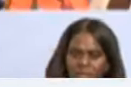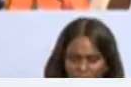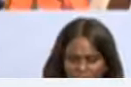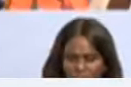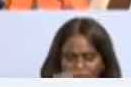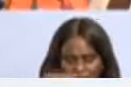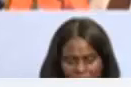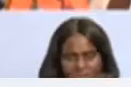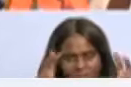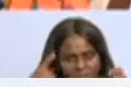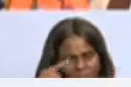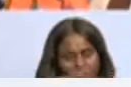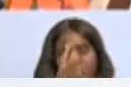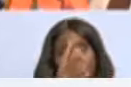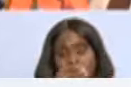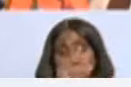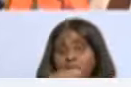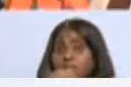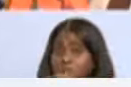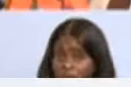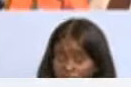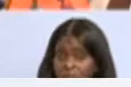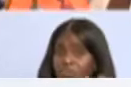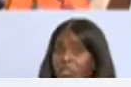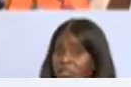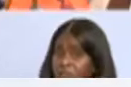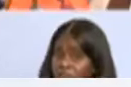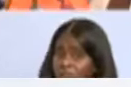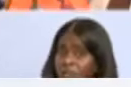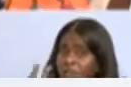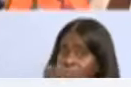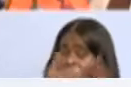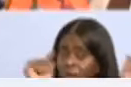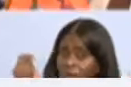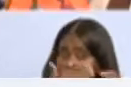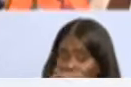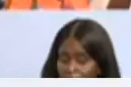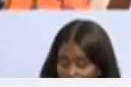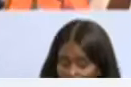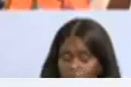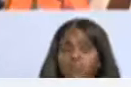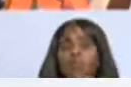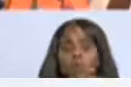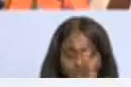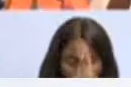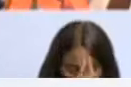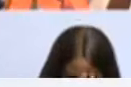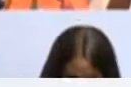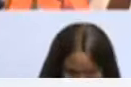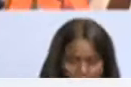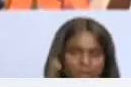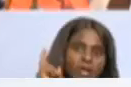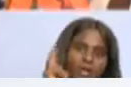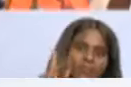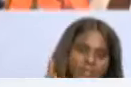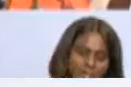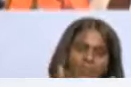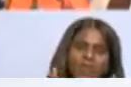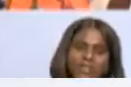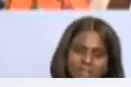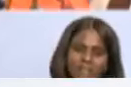theme for our 60th anniversary, independence anniversary, let us honor our heritage and embrace our